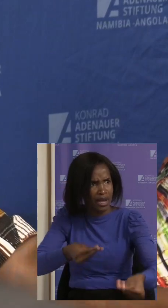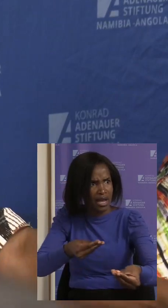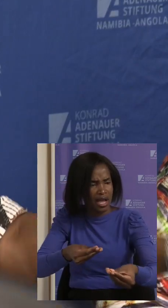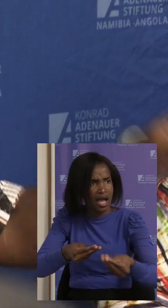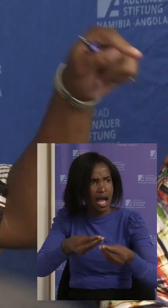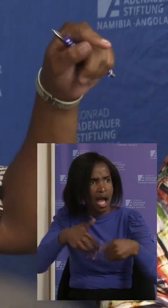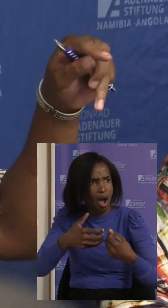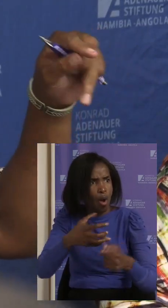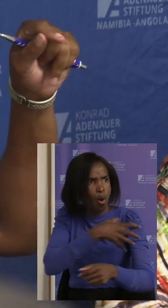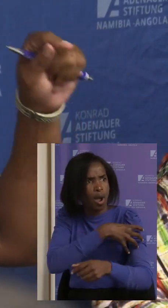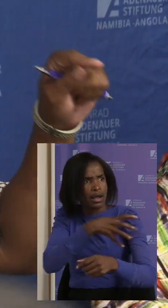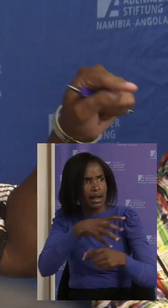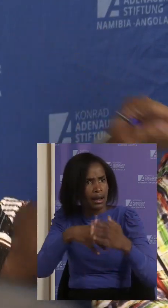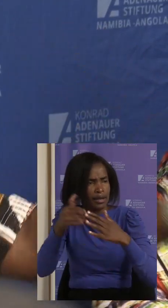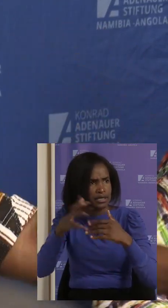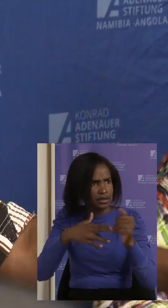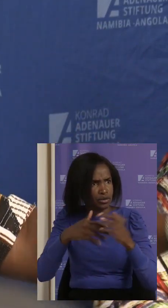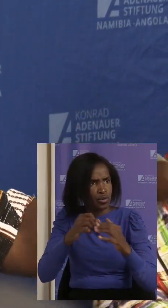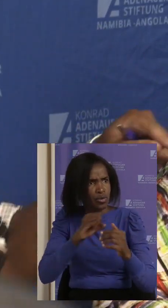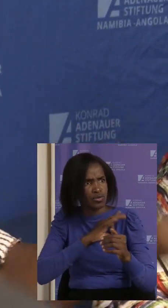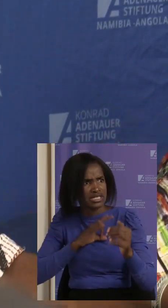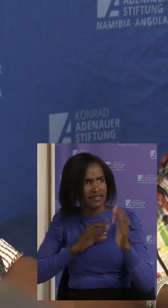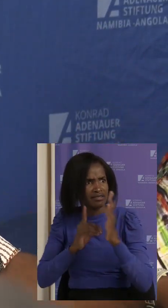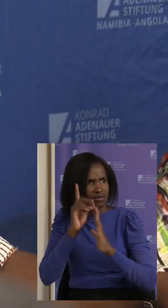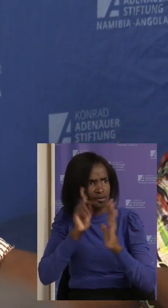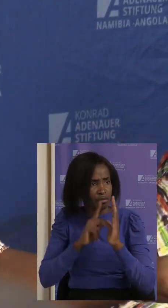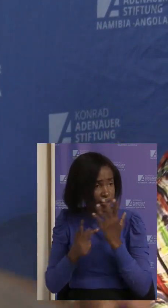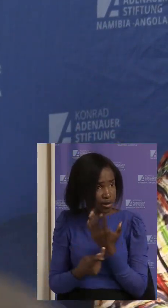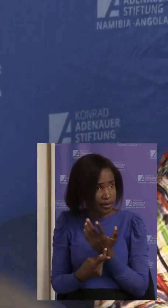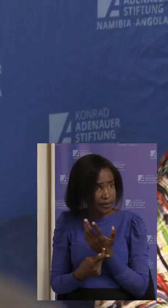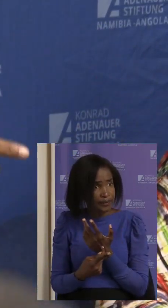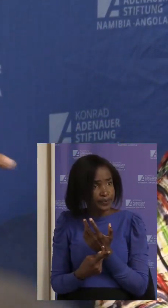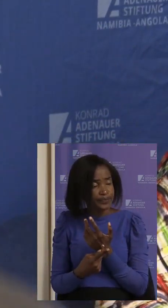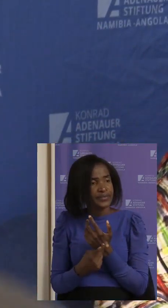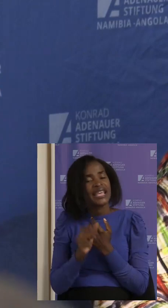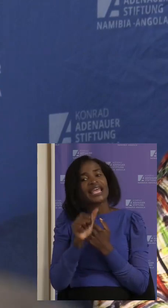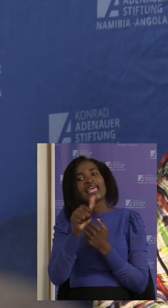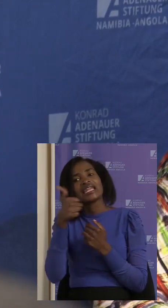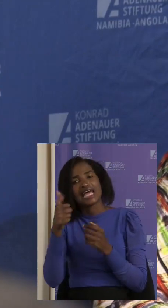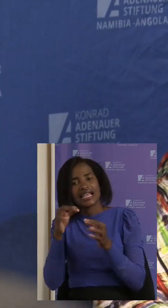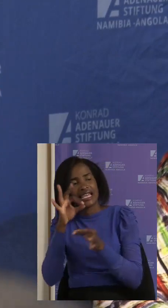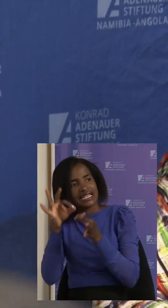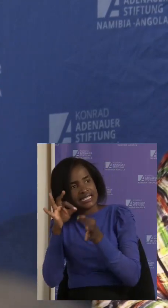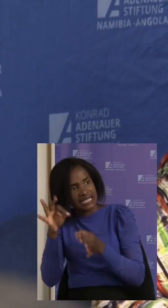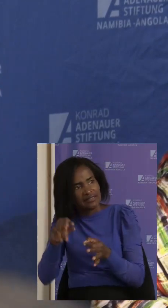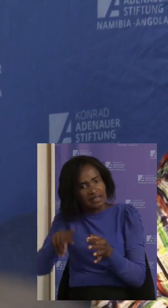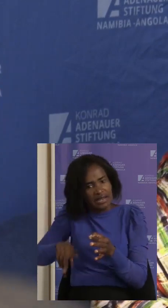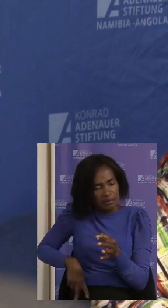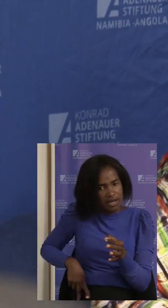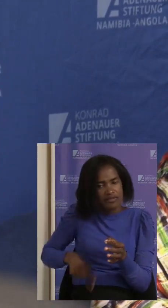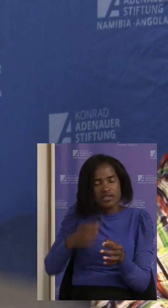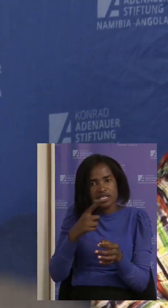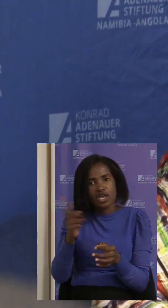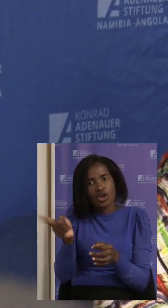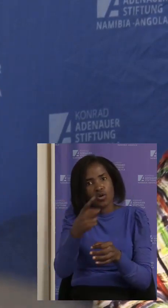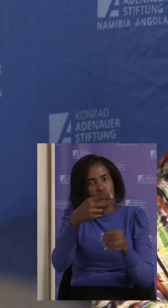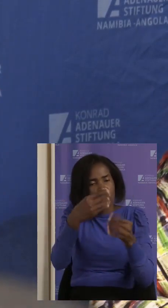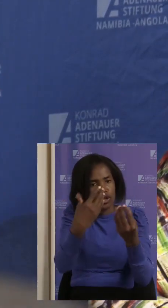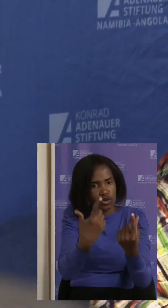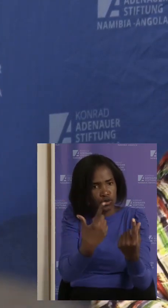capacity building or staff development programs and other incentives where you can send them, okay, go and do